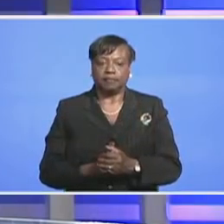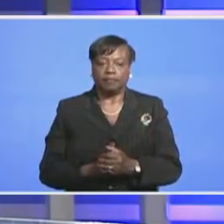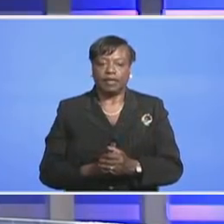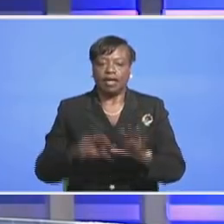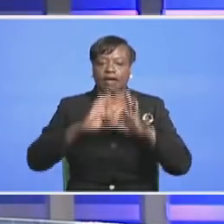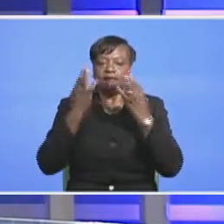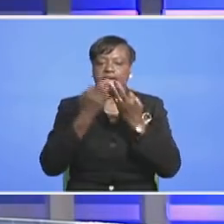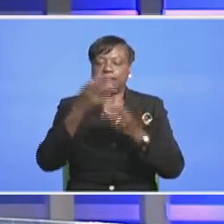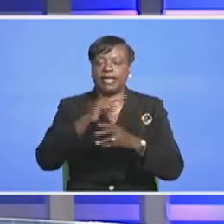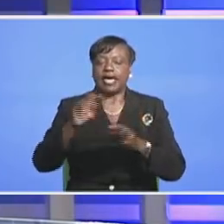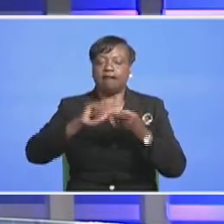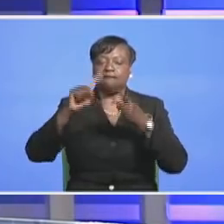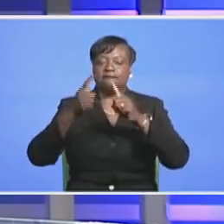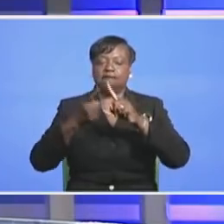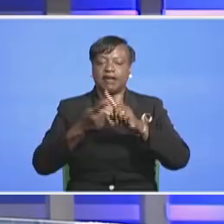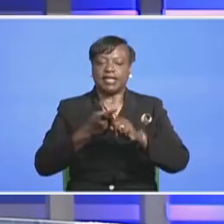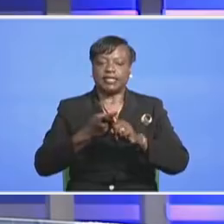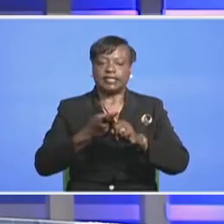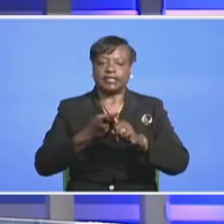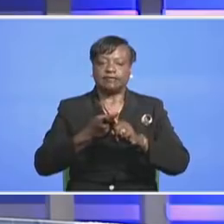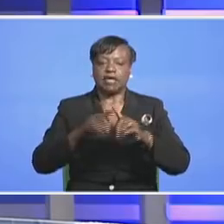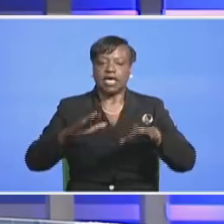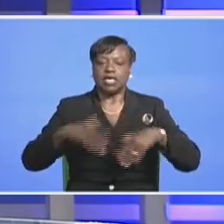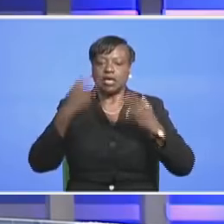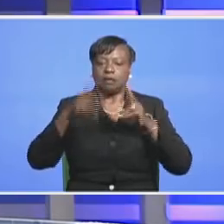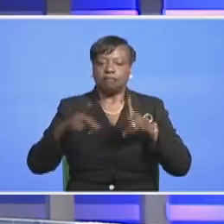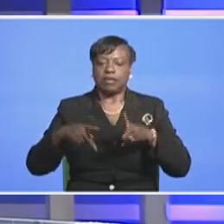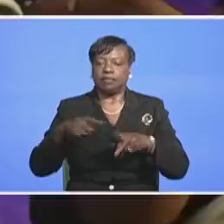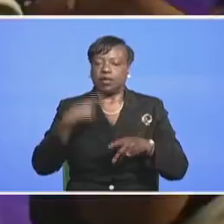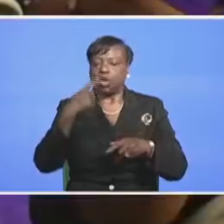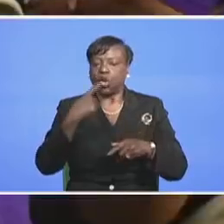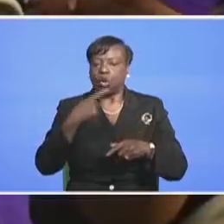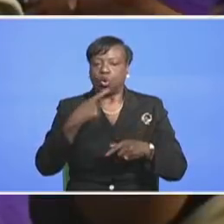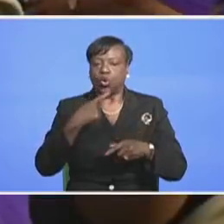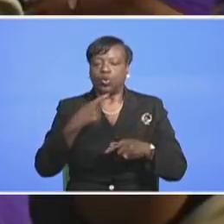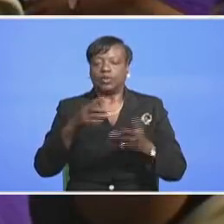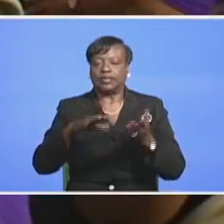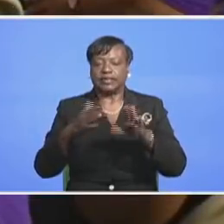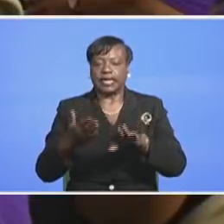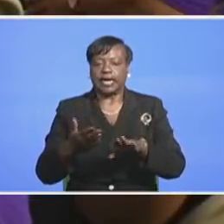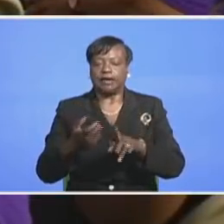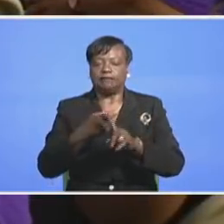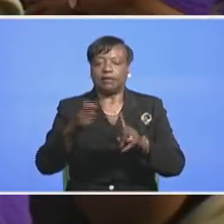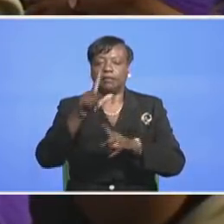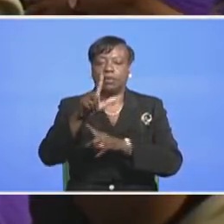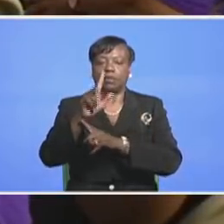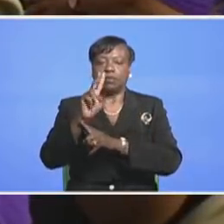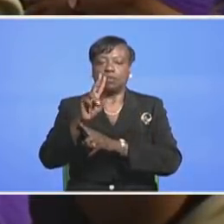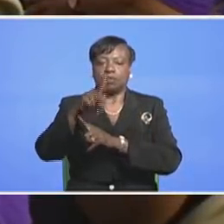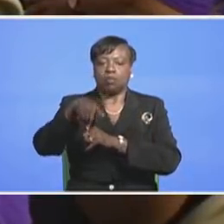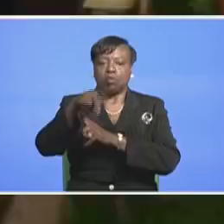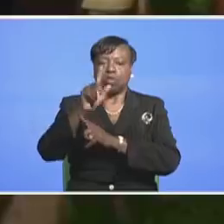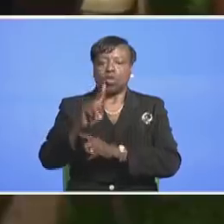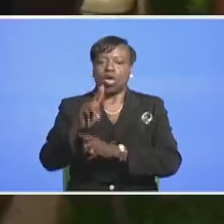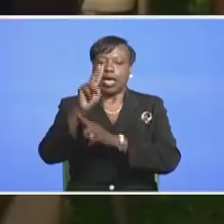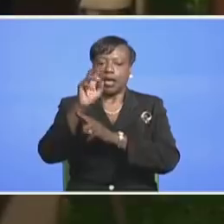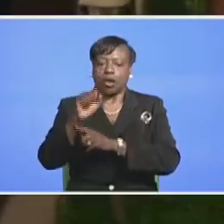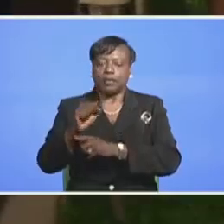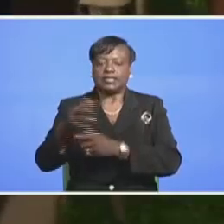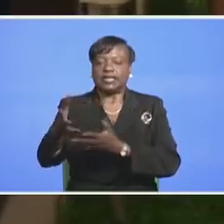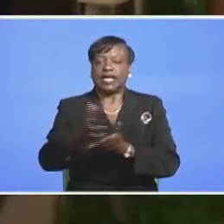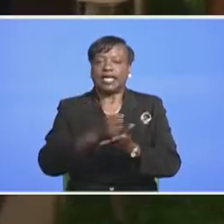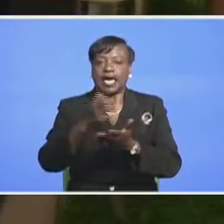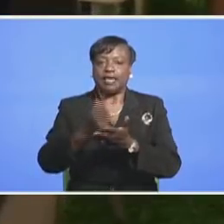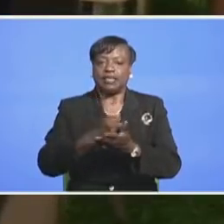Family and friends of persons who lost their battles with the incurable disease lupus gathered at Fort Charlotte on Whit Monday to participate in a